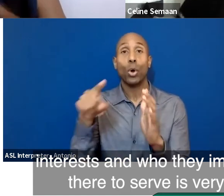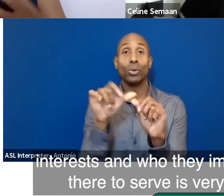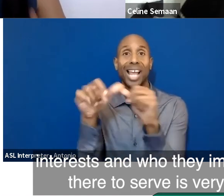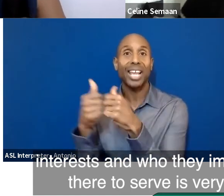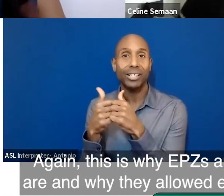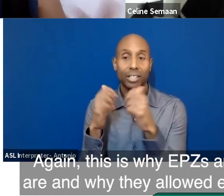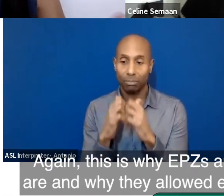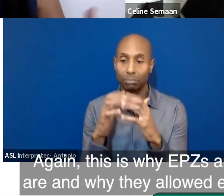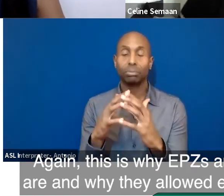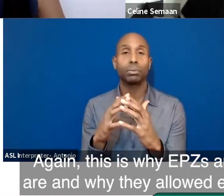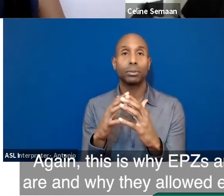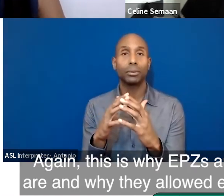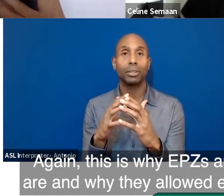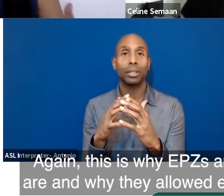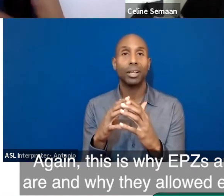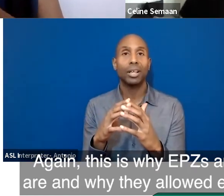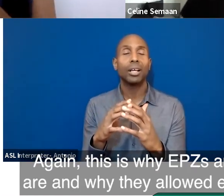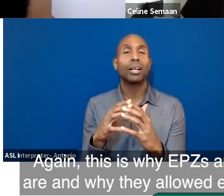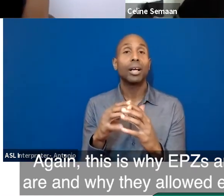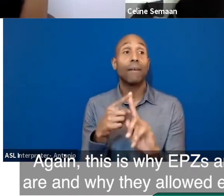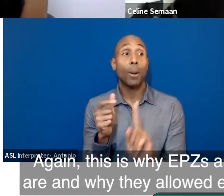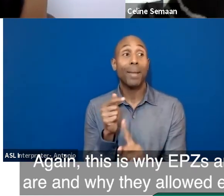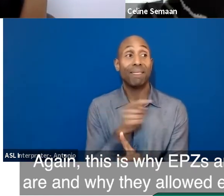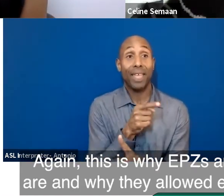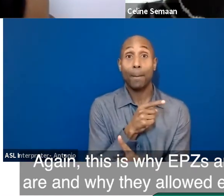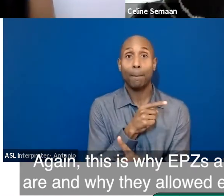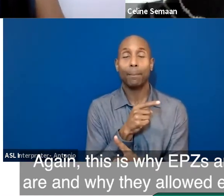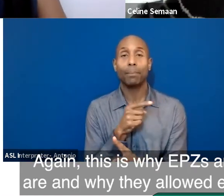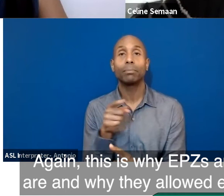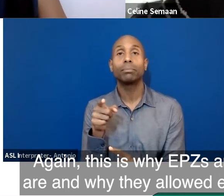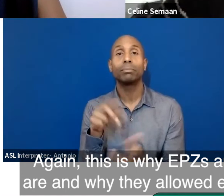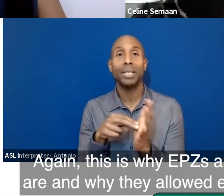is very specific. Again, this is, why EPZs are where they are,